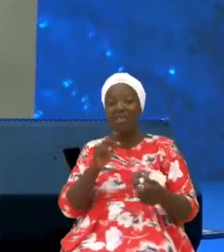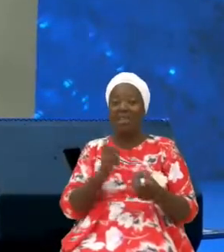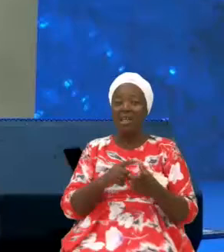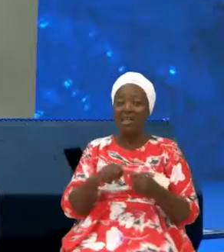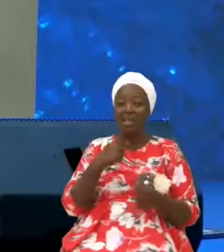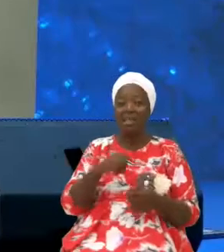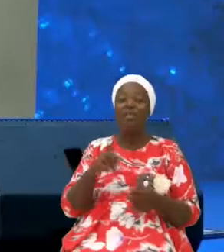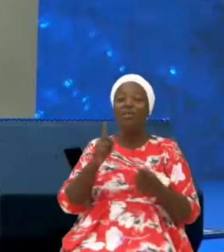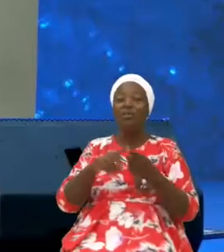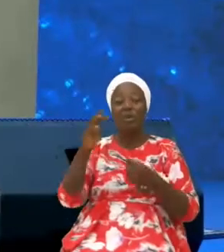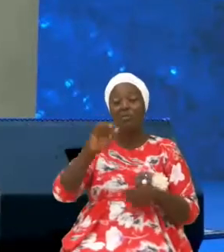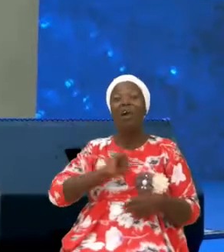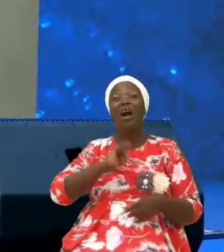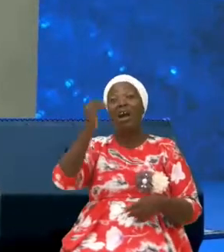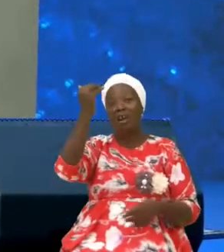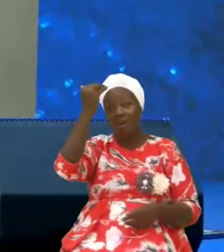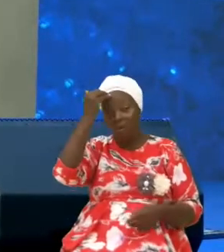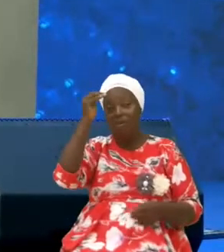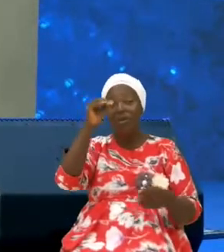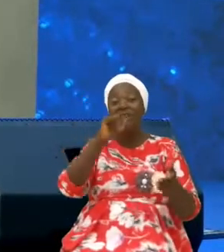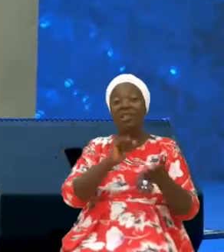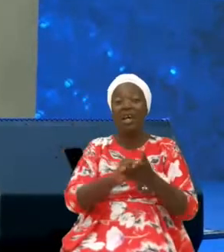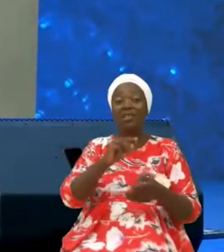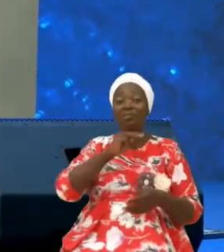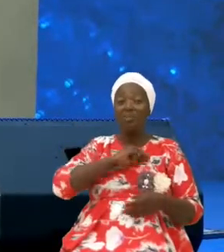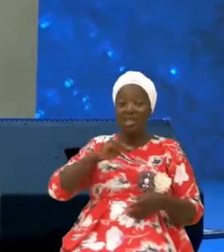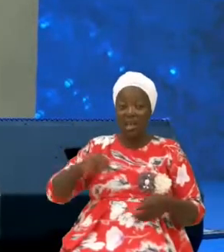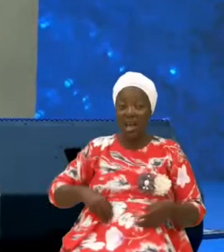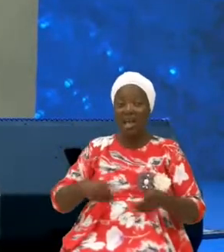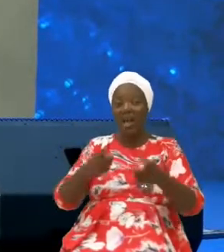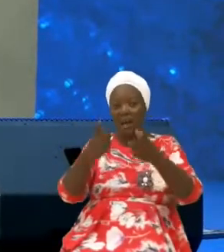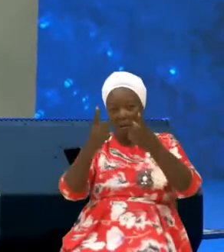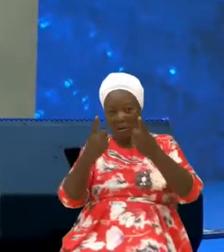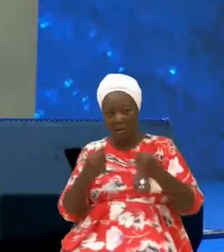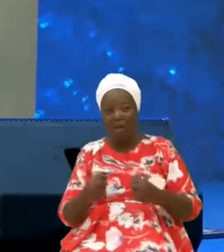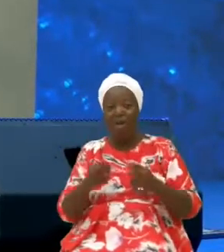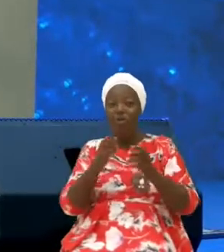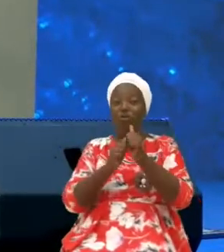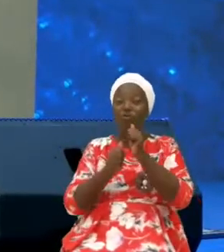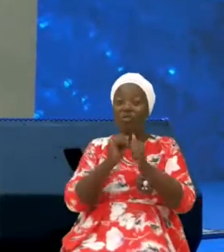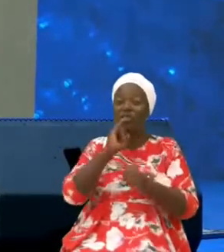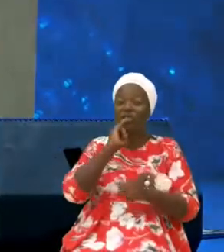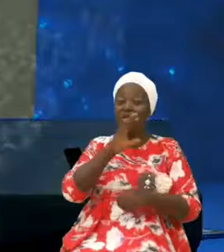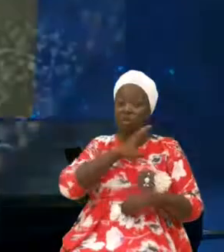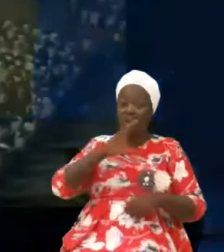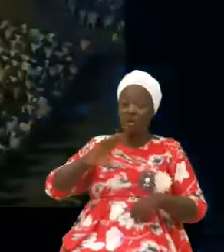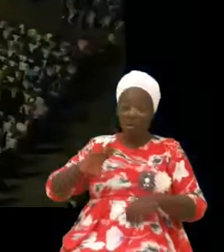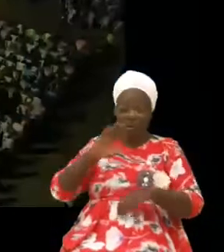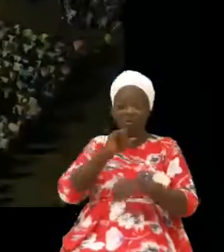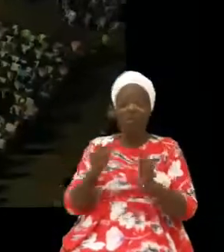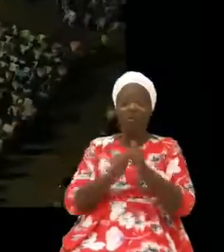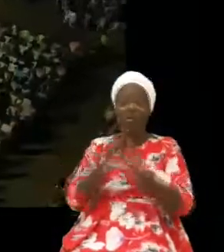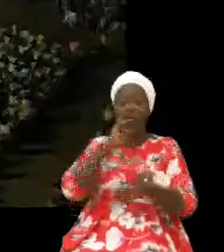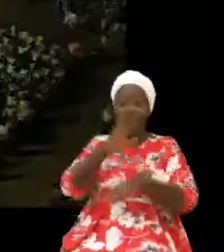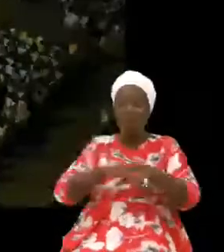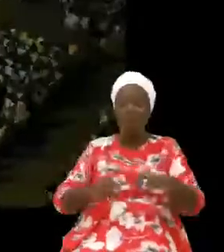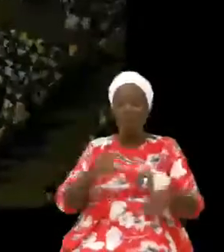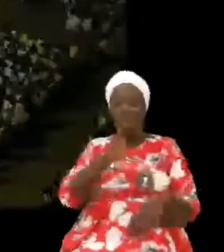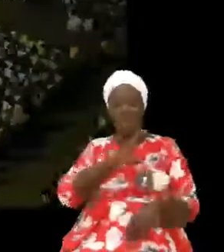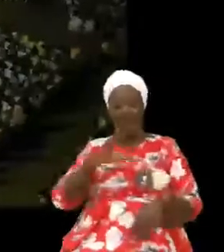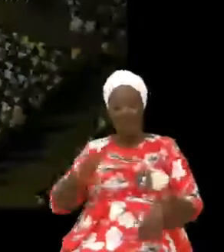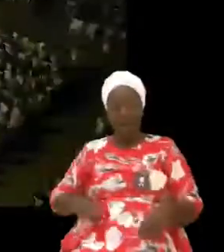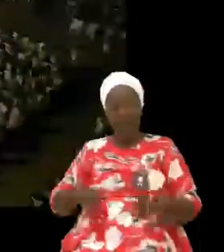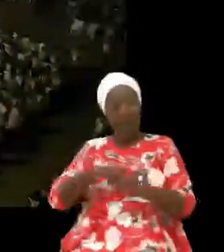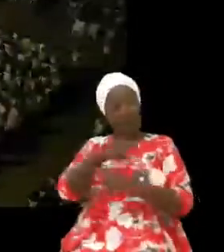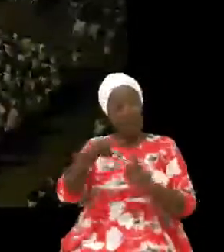The woman says unto him, I know that Messiah cometh, which is